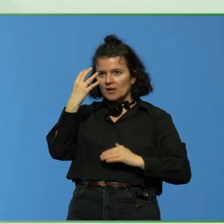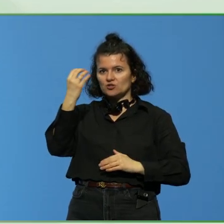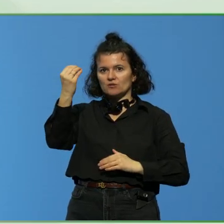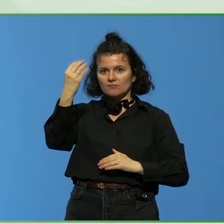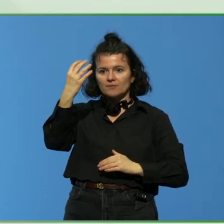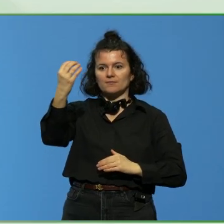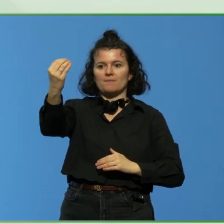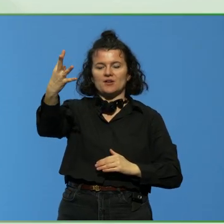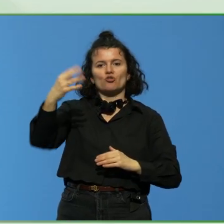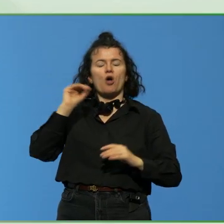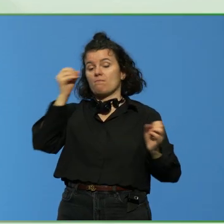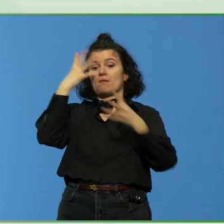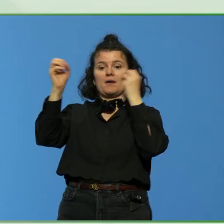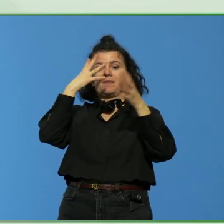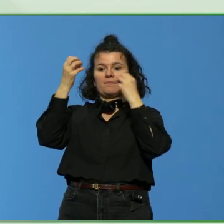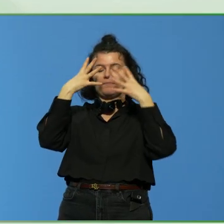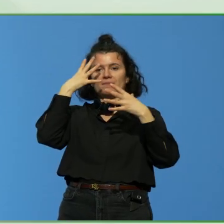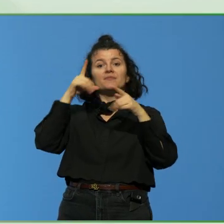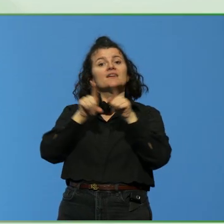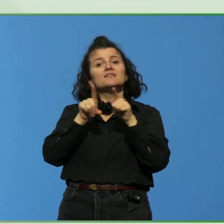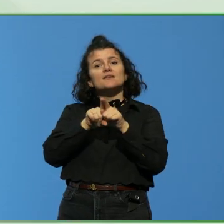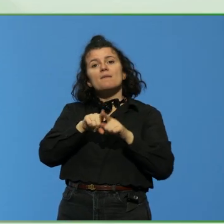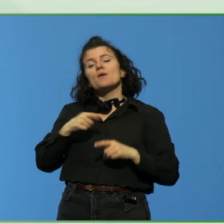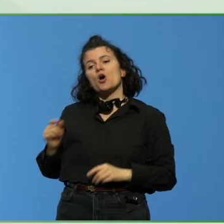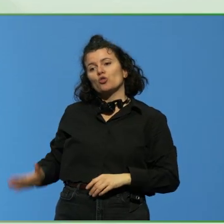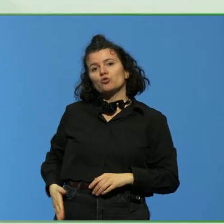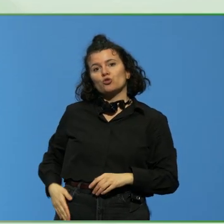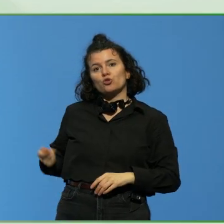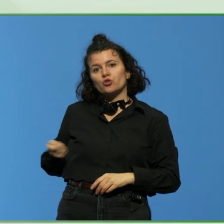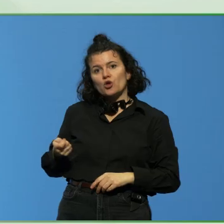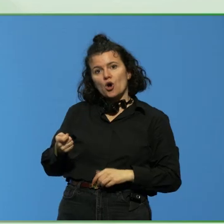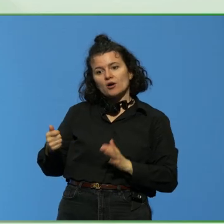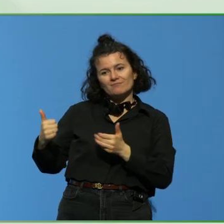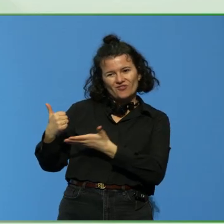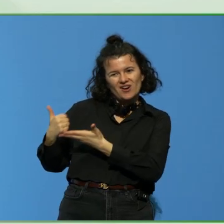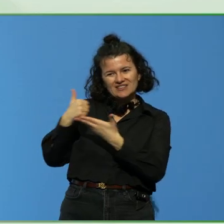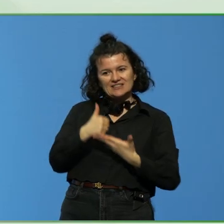introduced the first changing place facility at an event in the Netherlands,